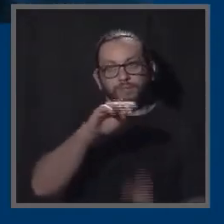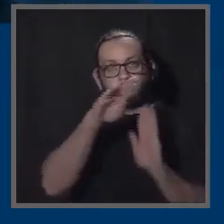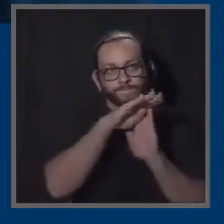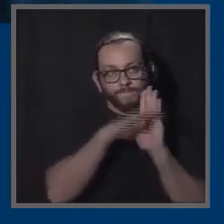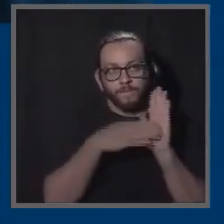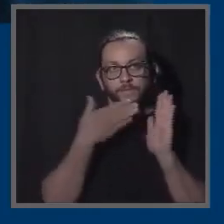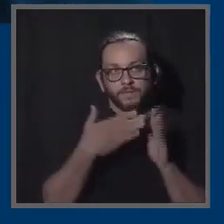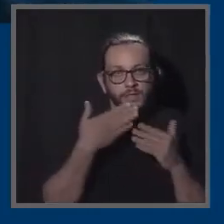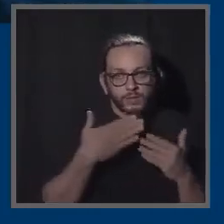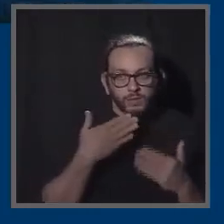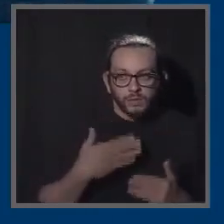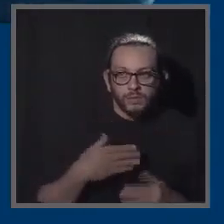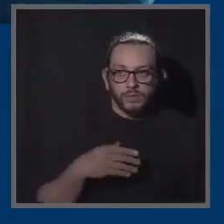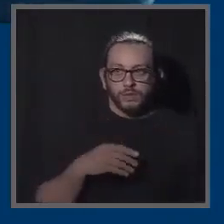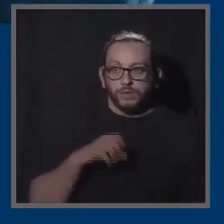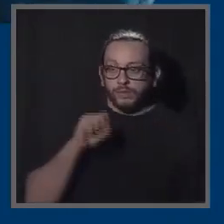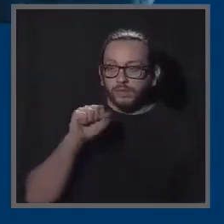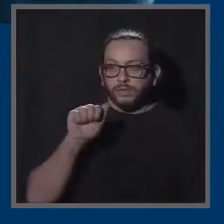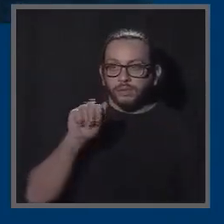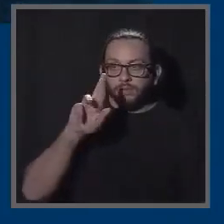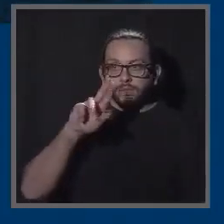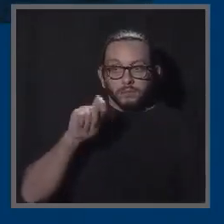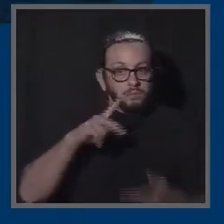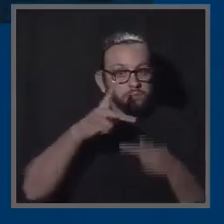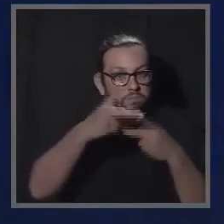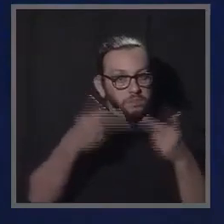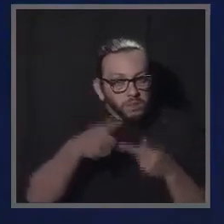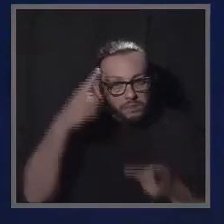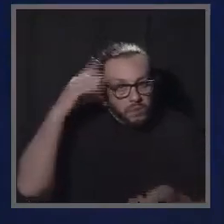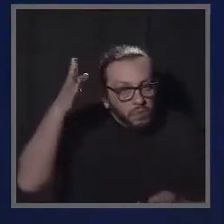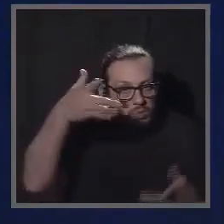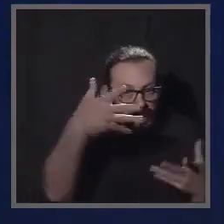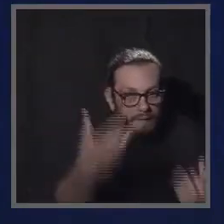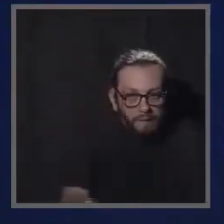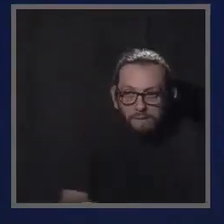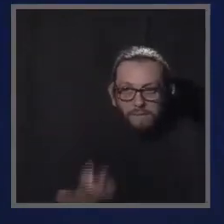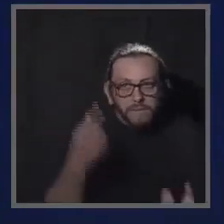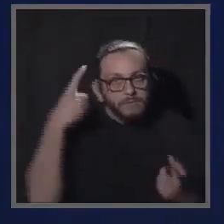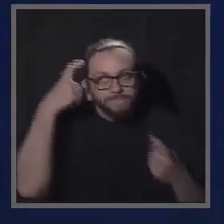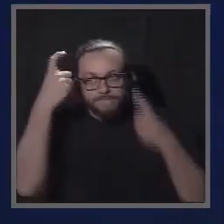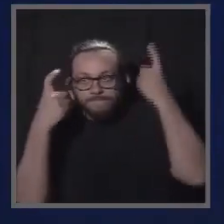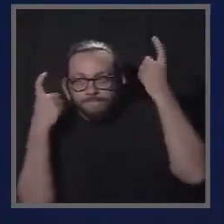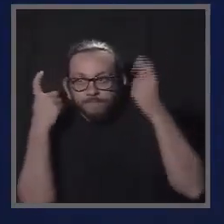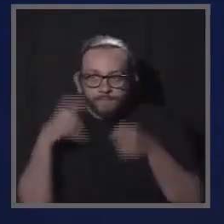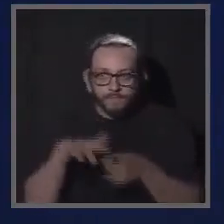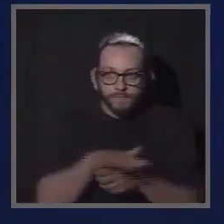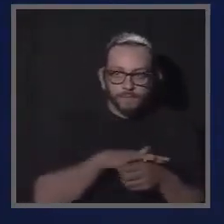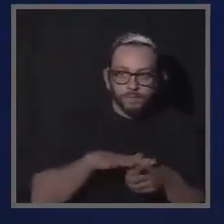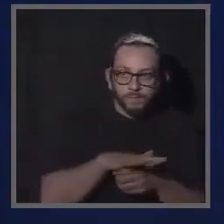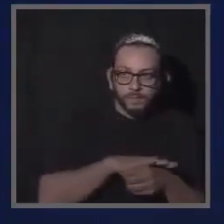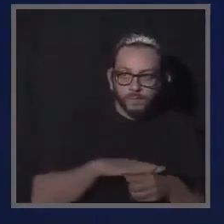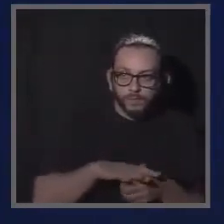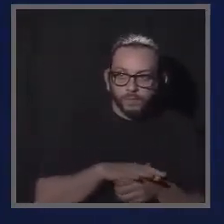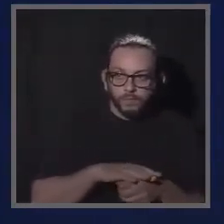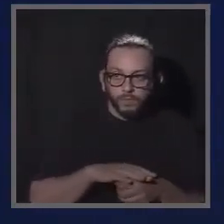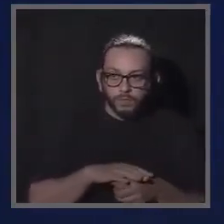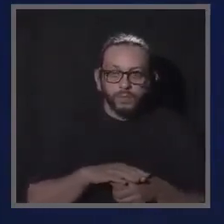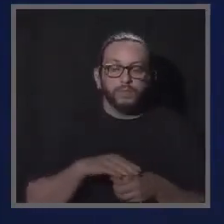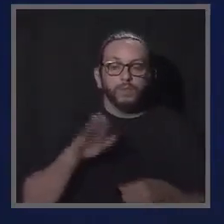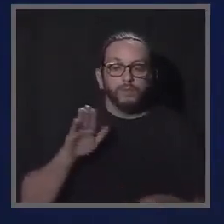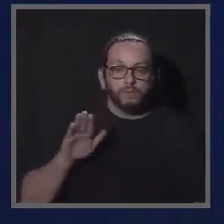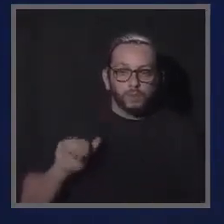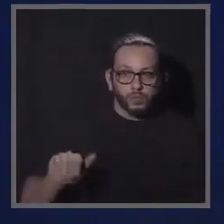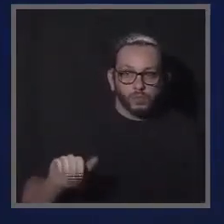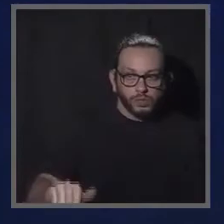Sarah, any plans for the future? How do you reflect in the context of the Porto Santo Charter, but also beyond? What are you up